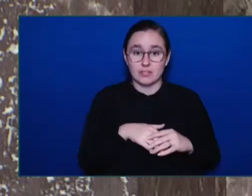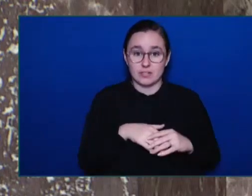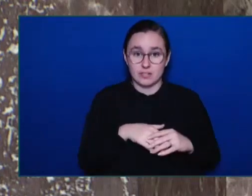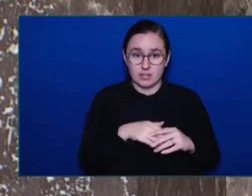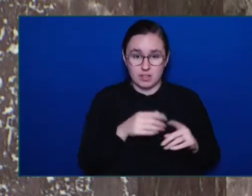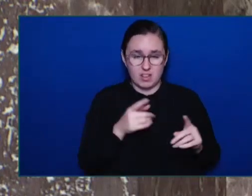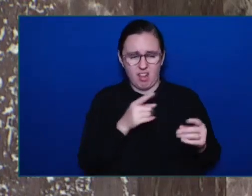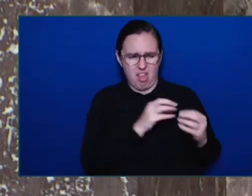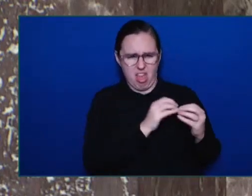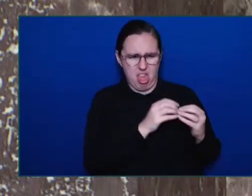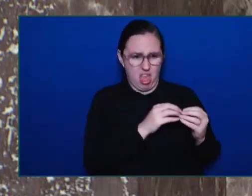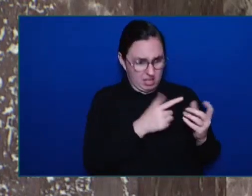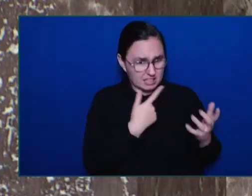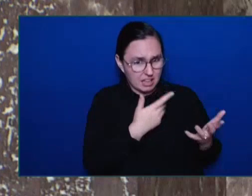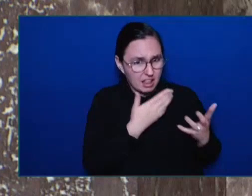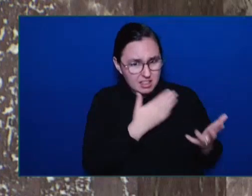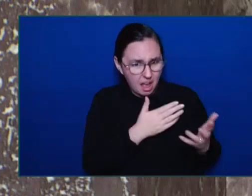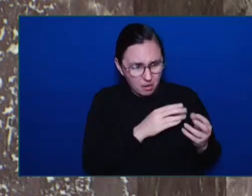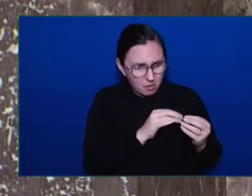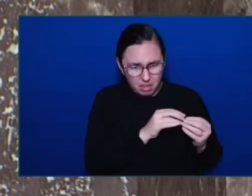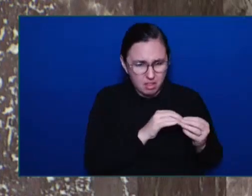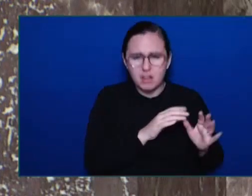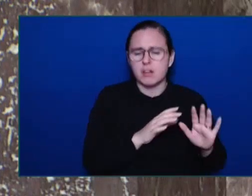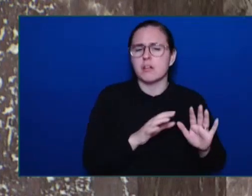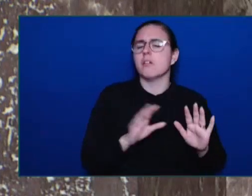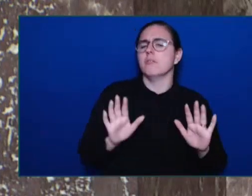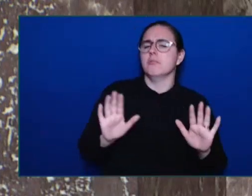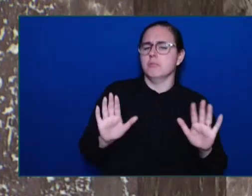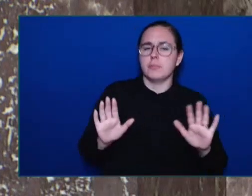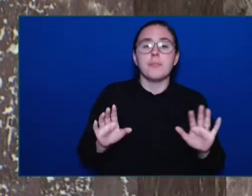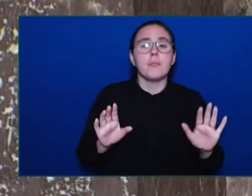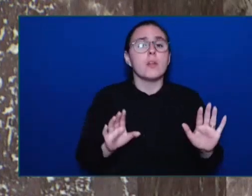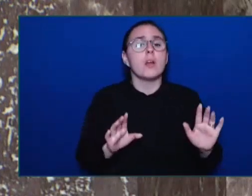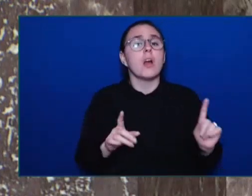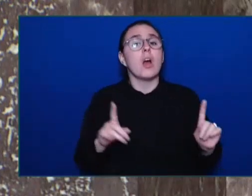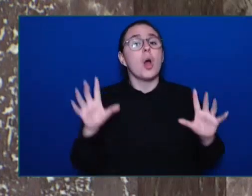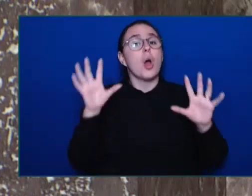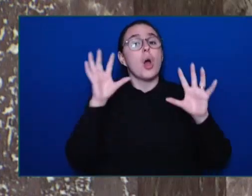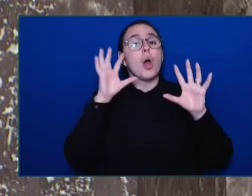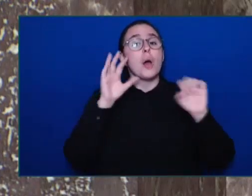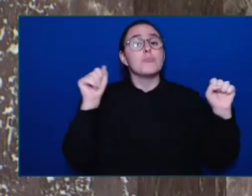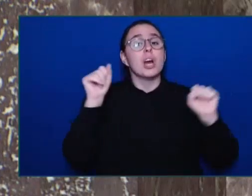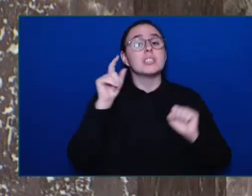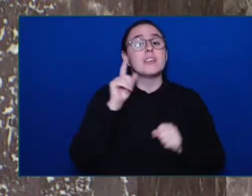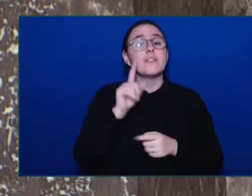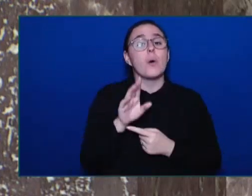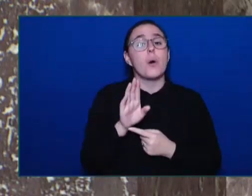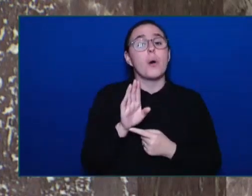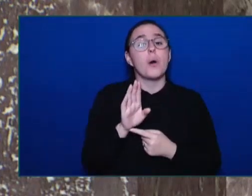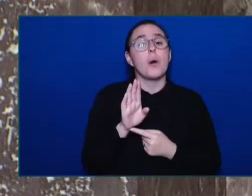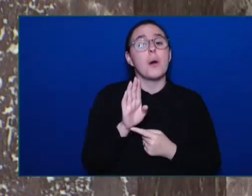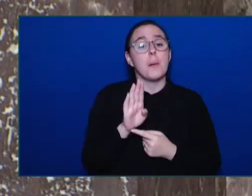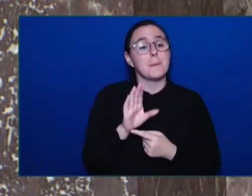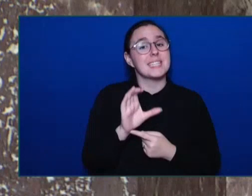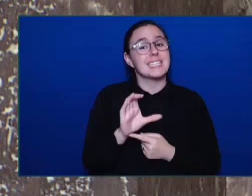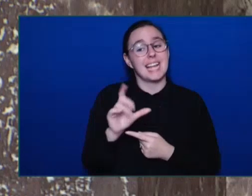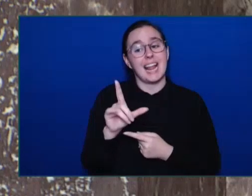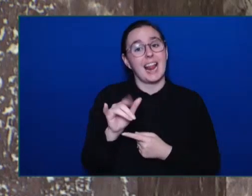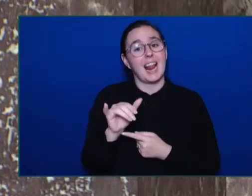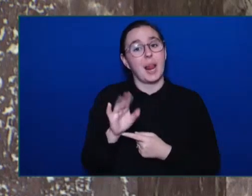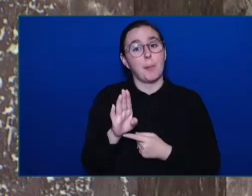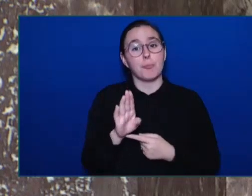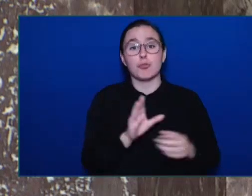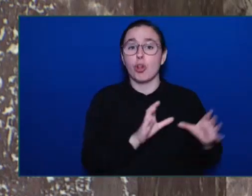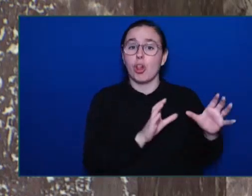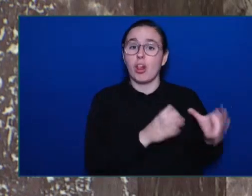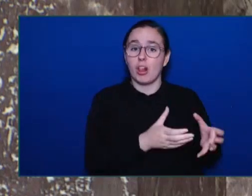the president of the BC Liberal Party, okay, or whatever they're going to call themselves, said. He said, we should focus on the 60%